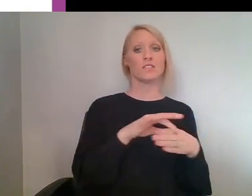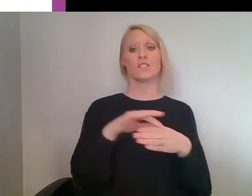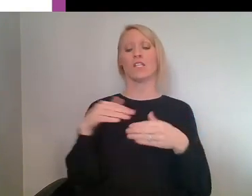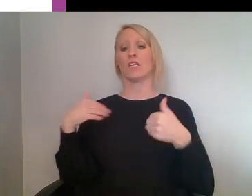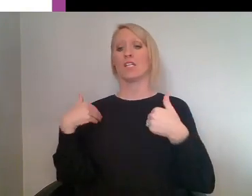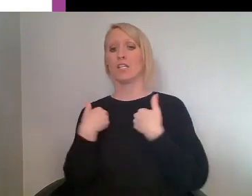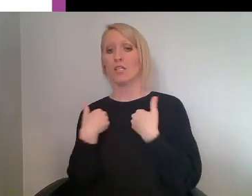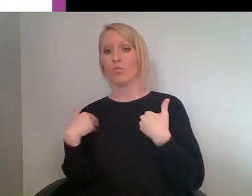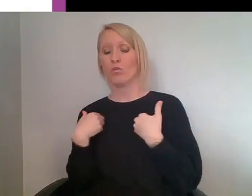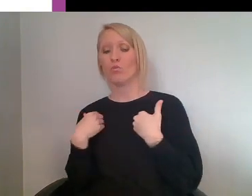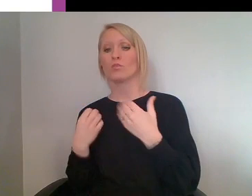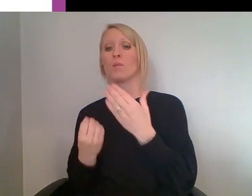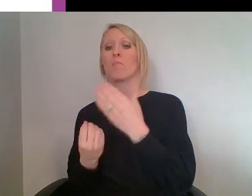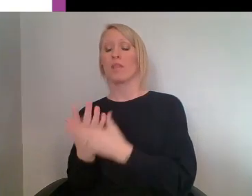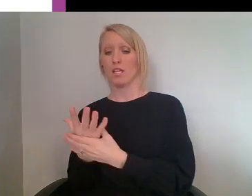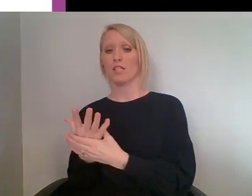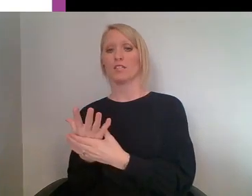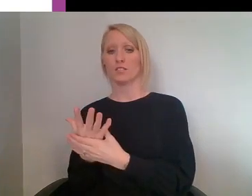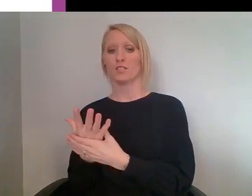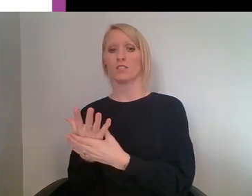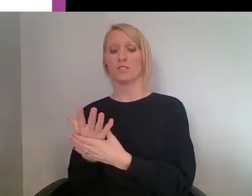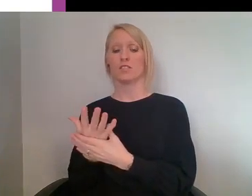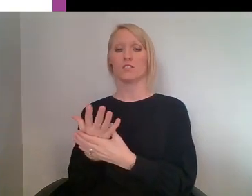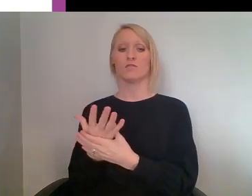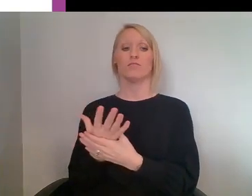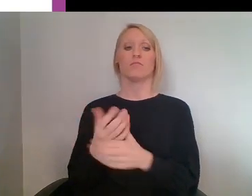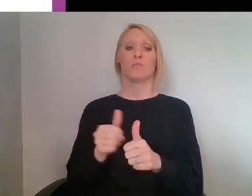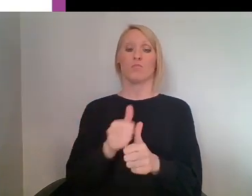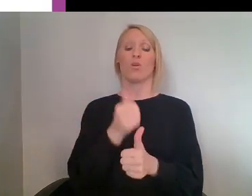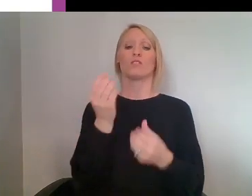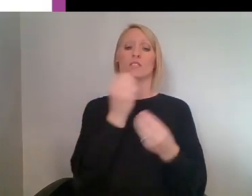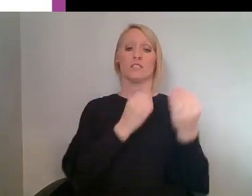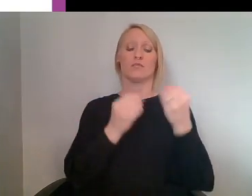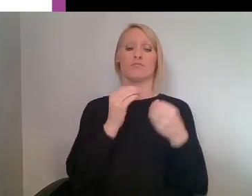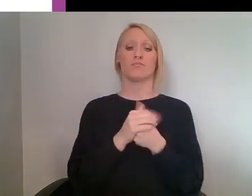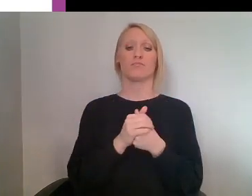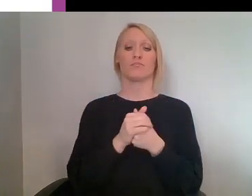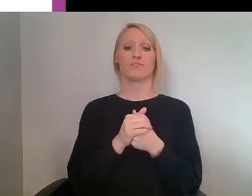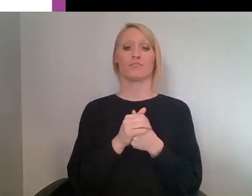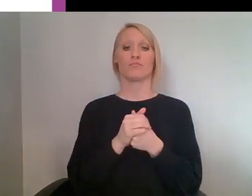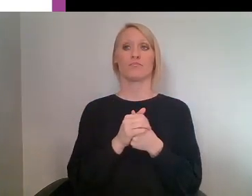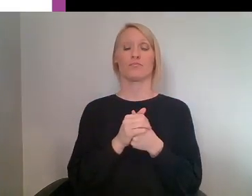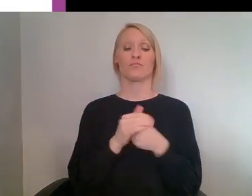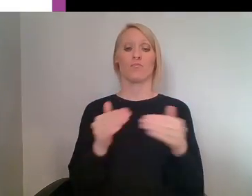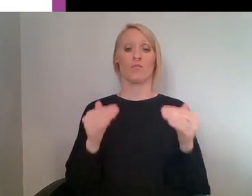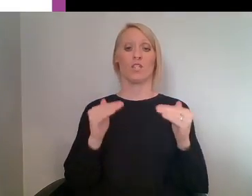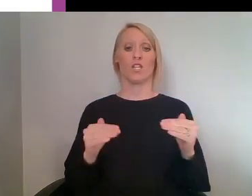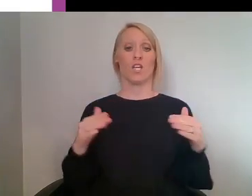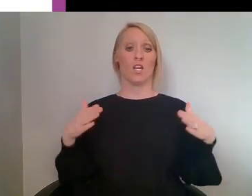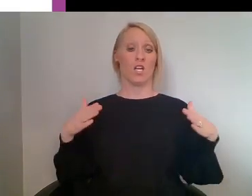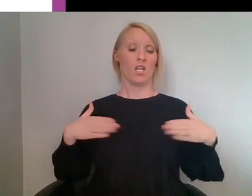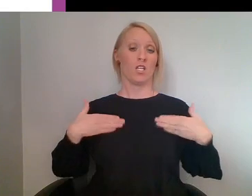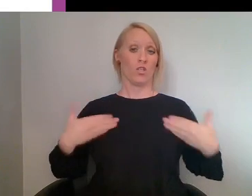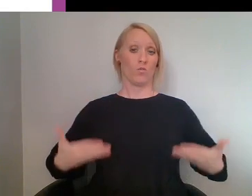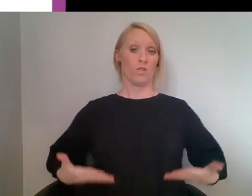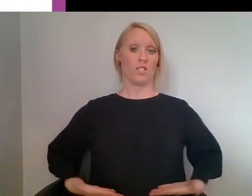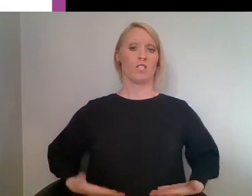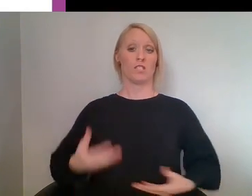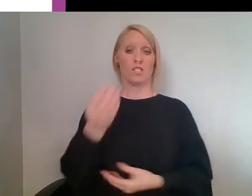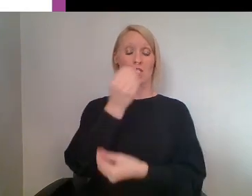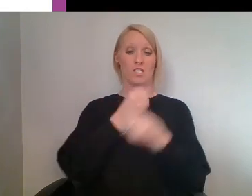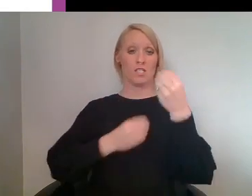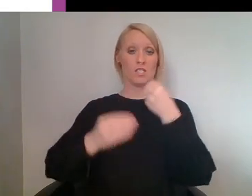majority of what people eat. Some humans, we don't call them herbivores. Instead, we call them vegetarians, right?